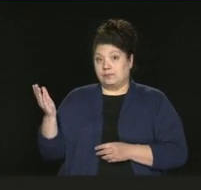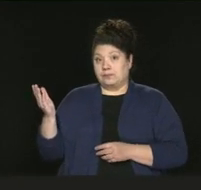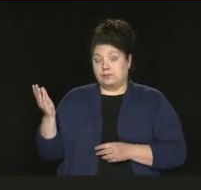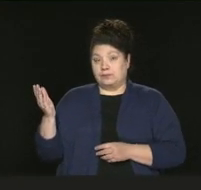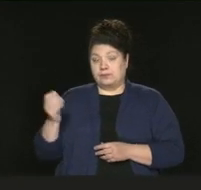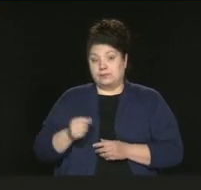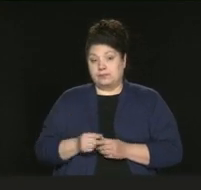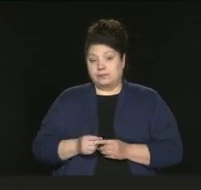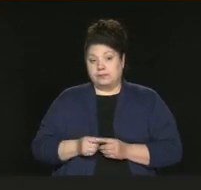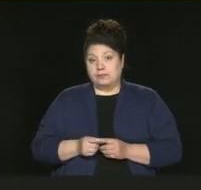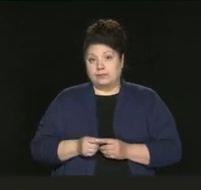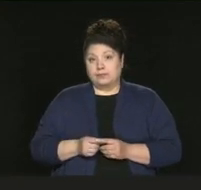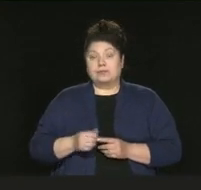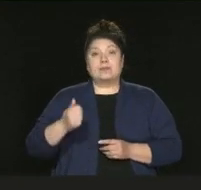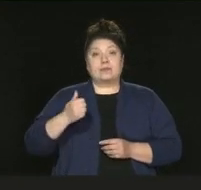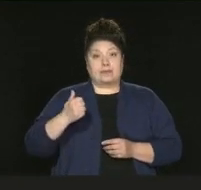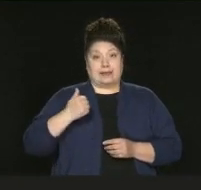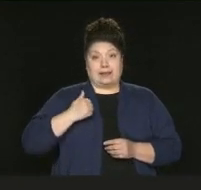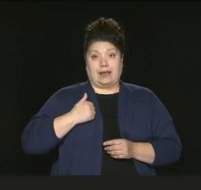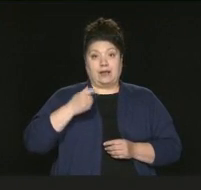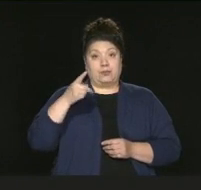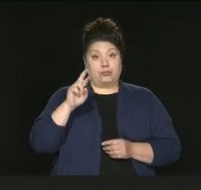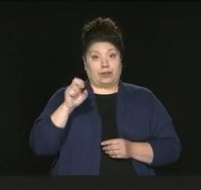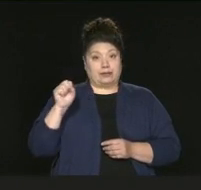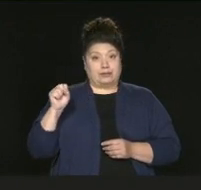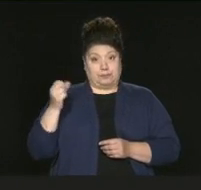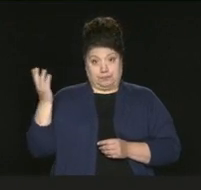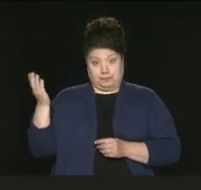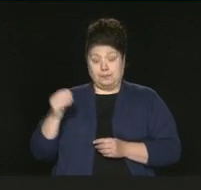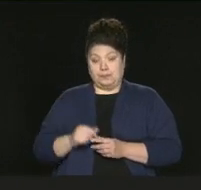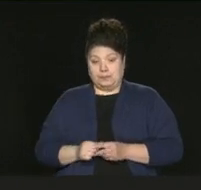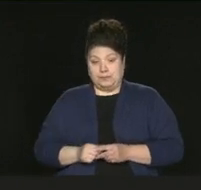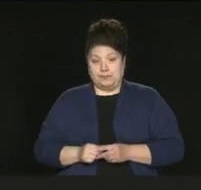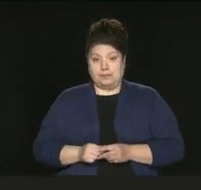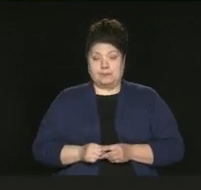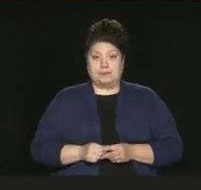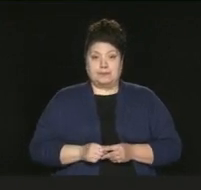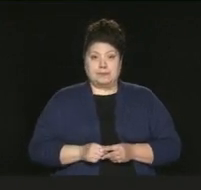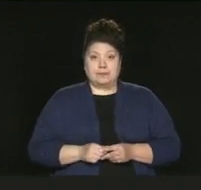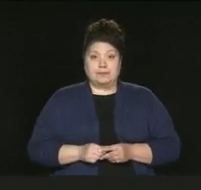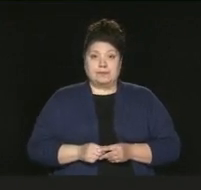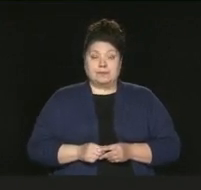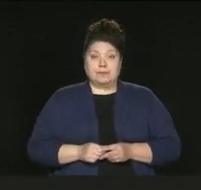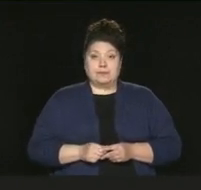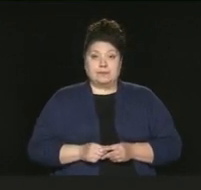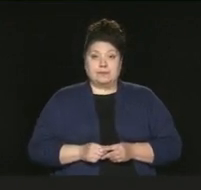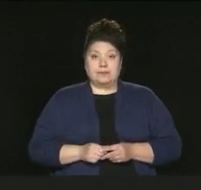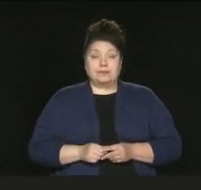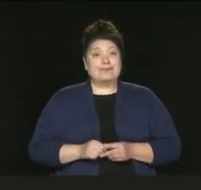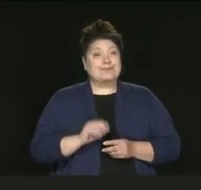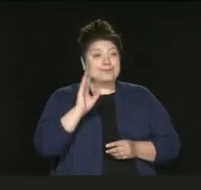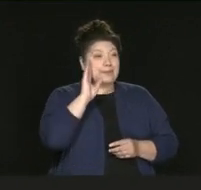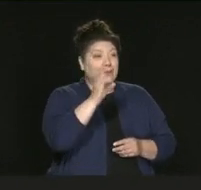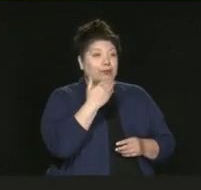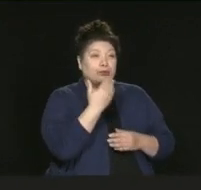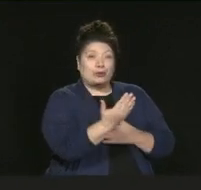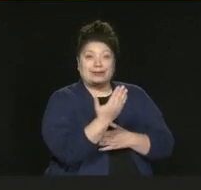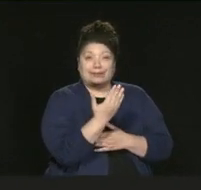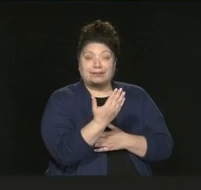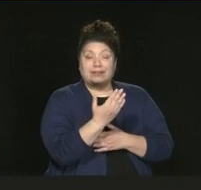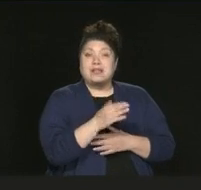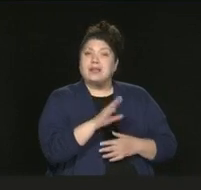Press. Please go ahead. À vous la parole. Good morning. I wanted to talk again about this